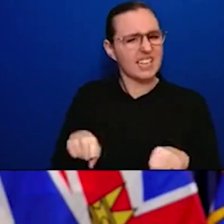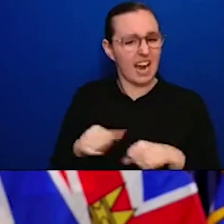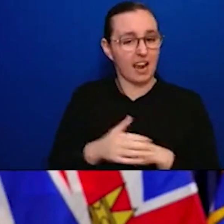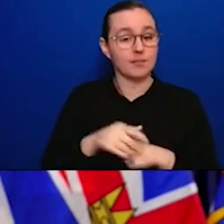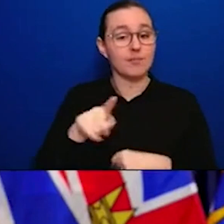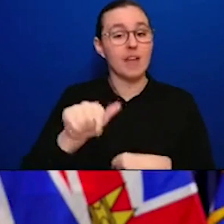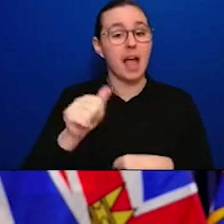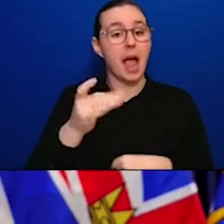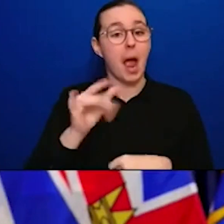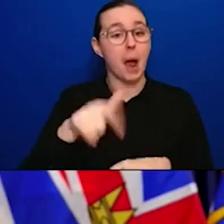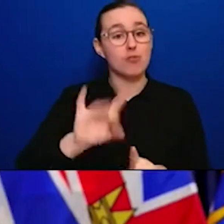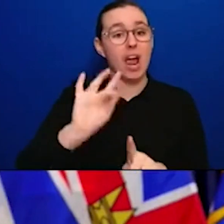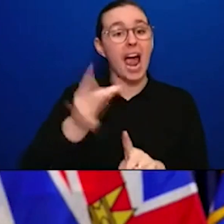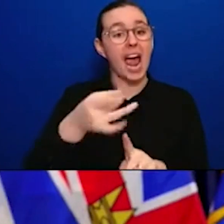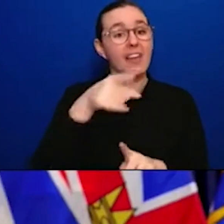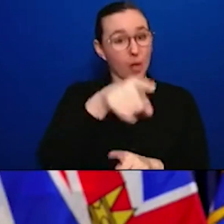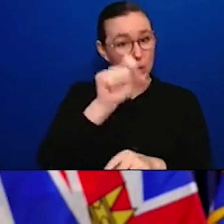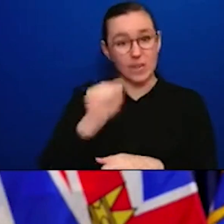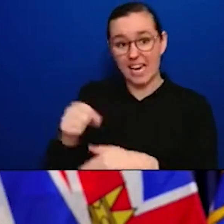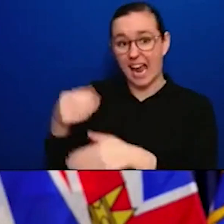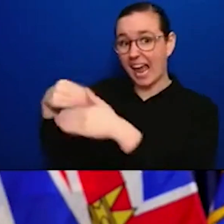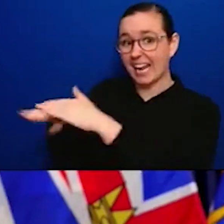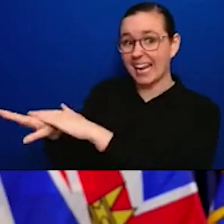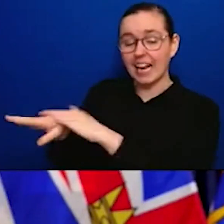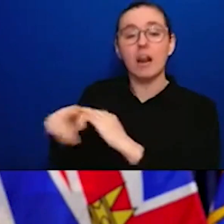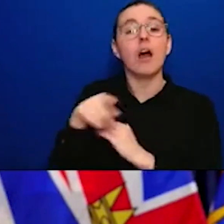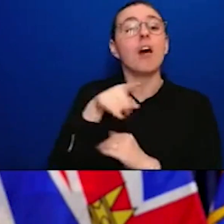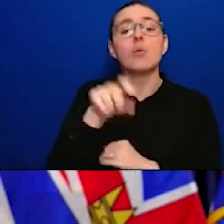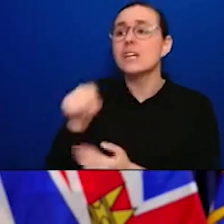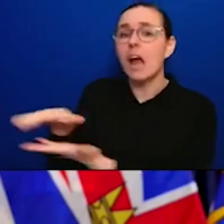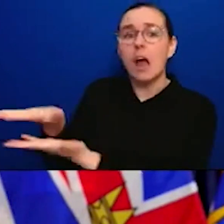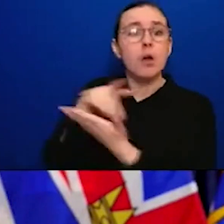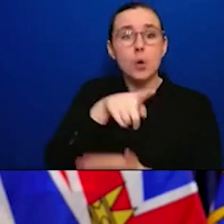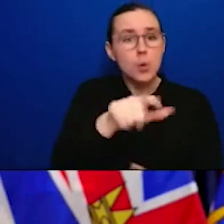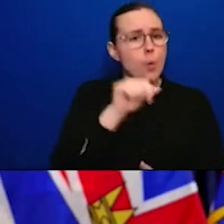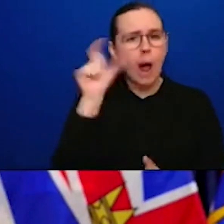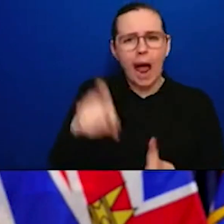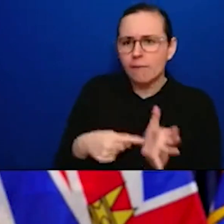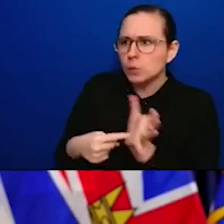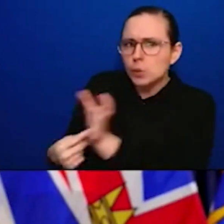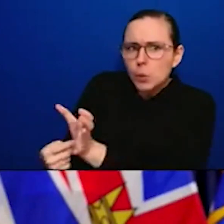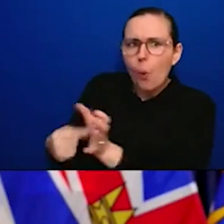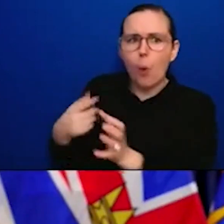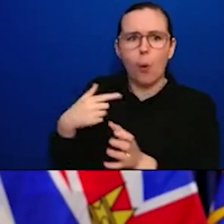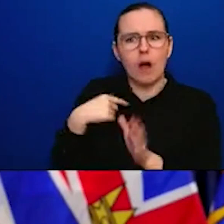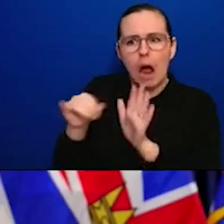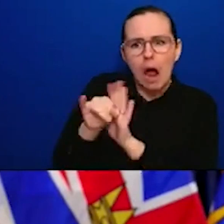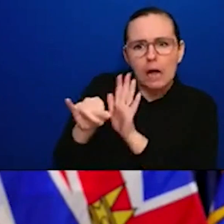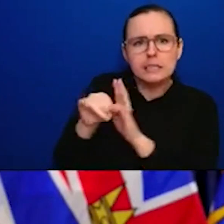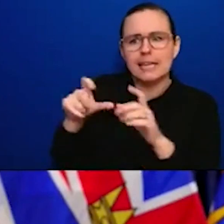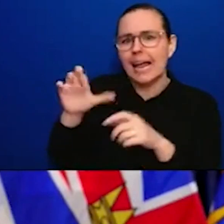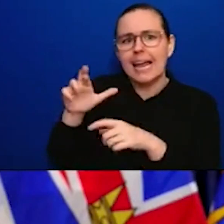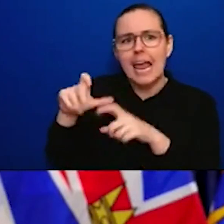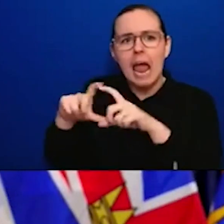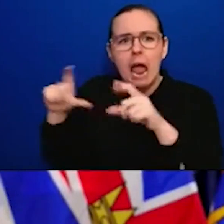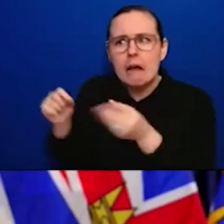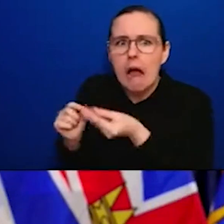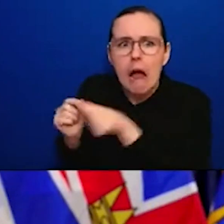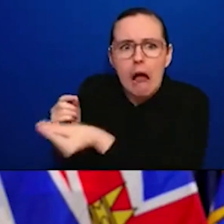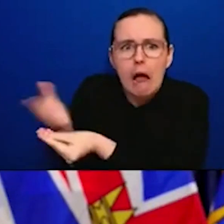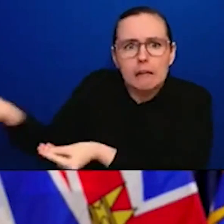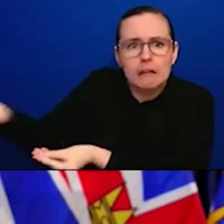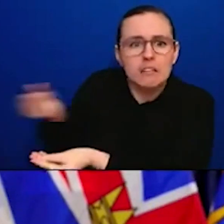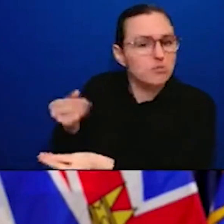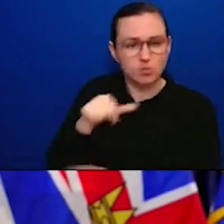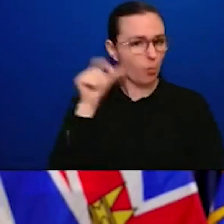with no care card required. For more information on accessing test kits, British Columbians can visit bcpharmacy.ca